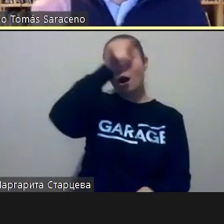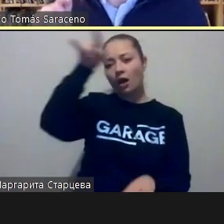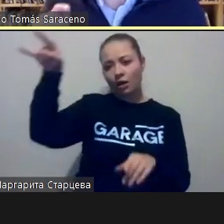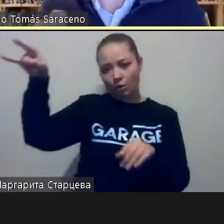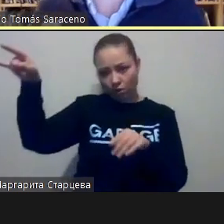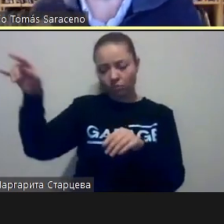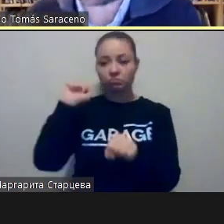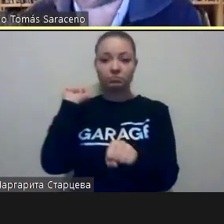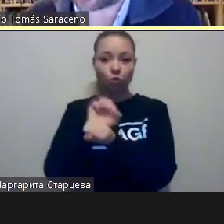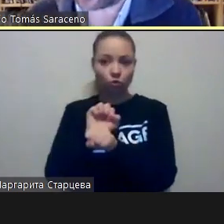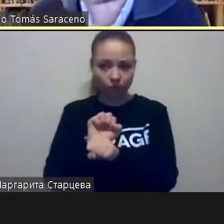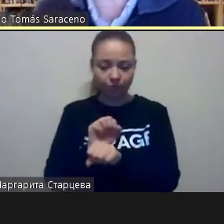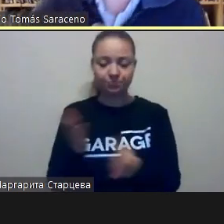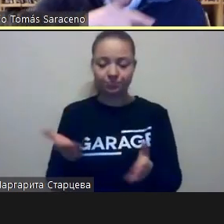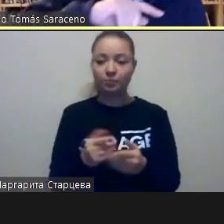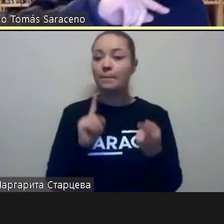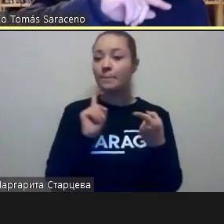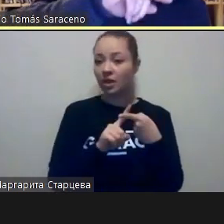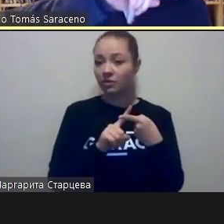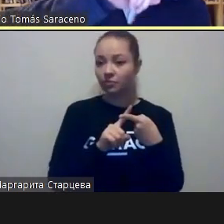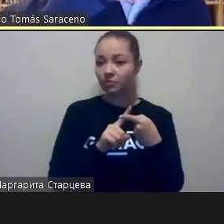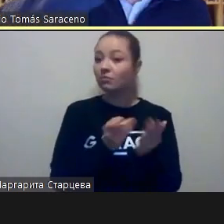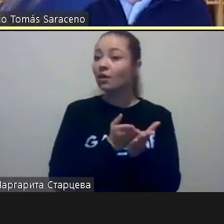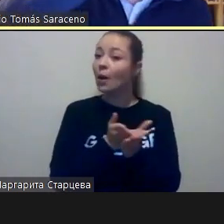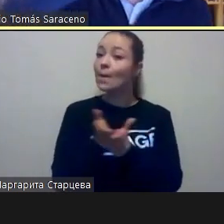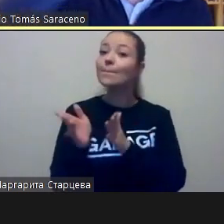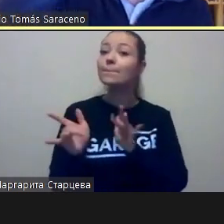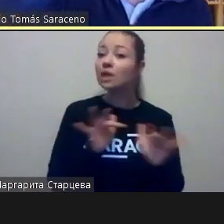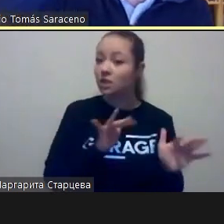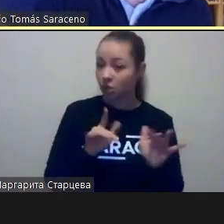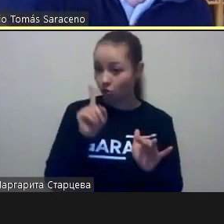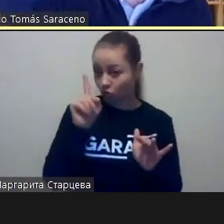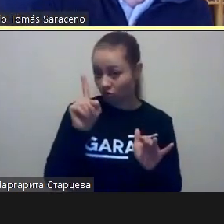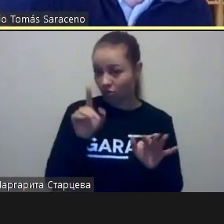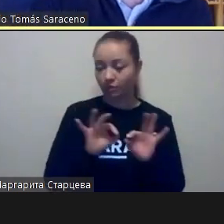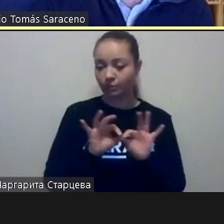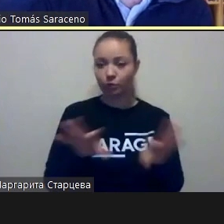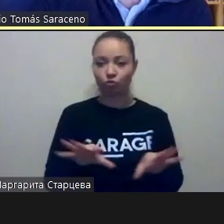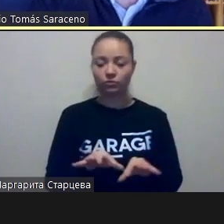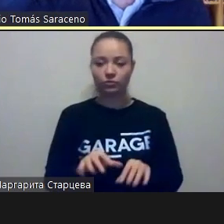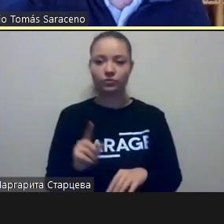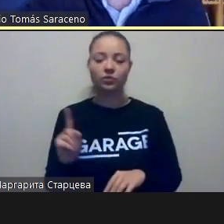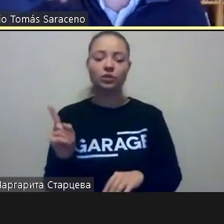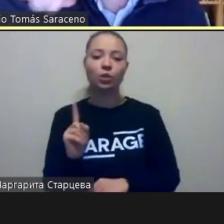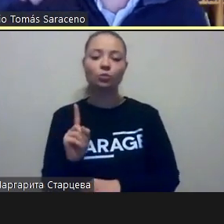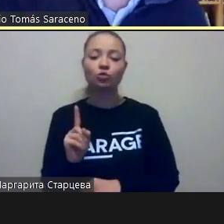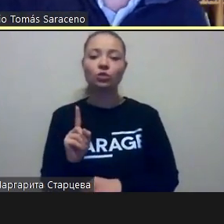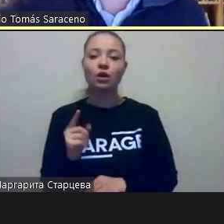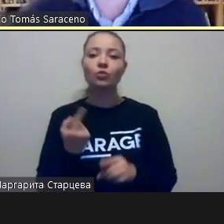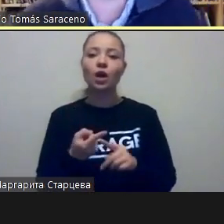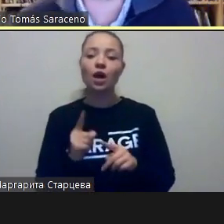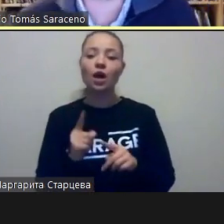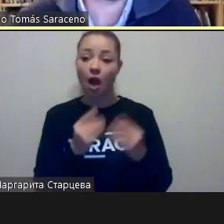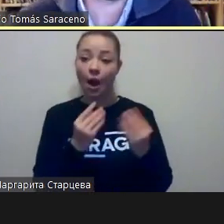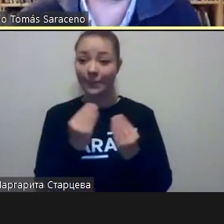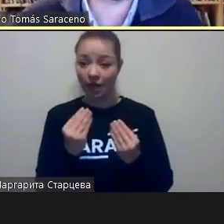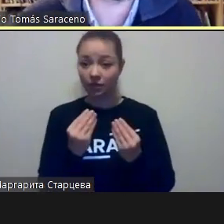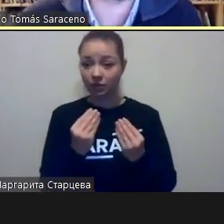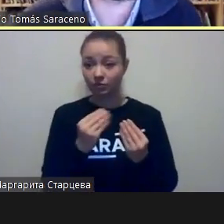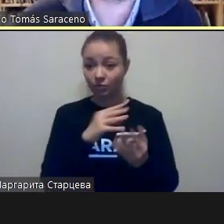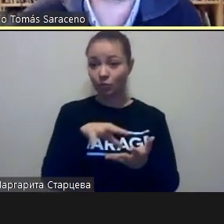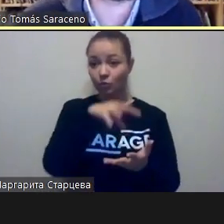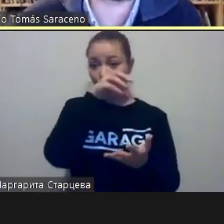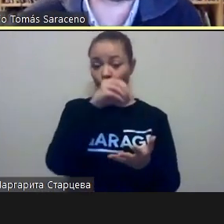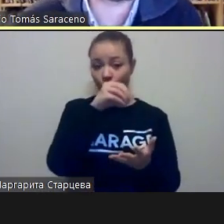One is a political reason, because the sculpture goes 32-20, 32-20. Let me